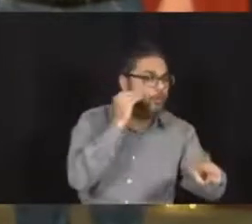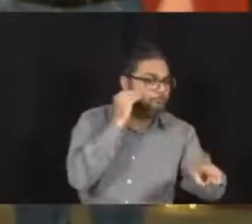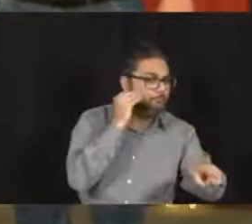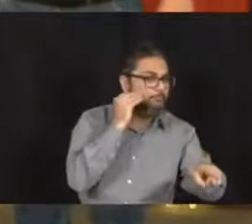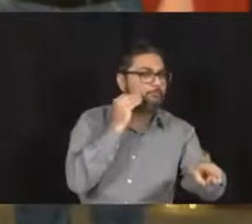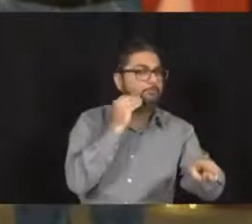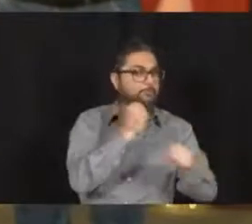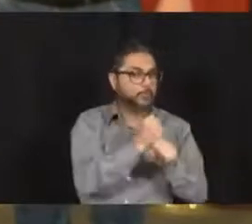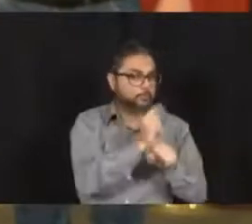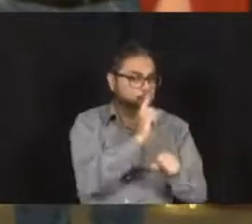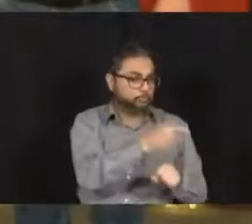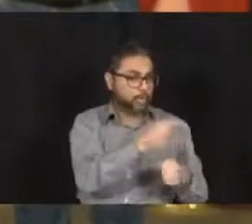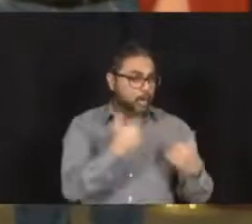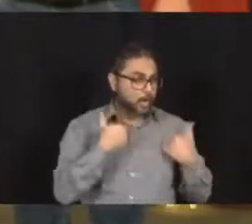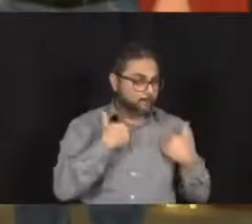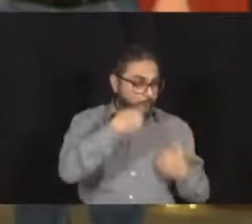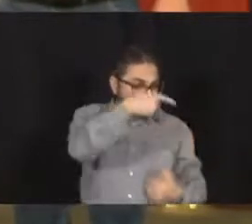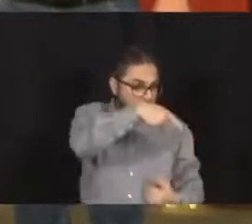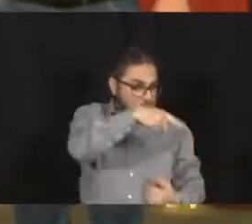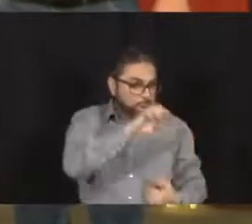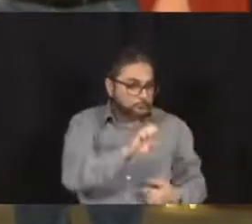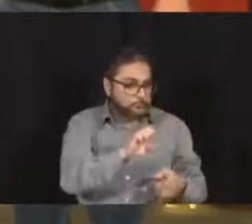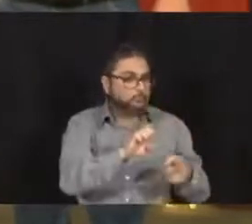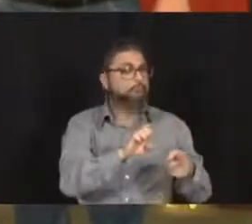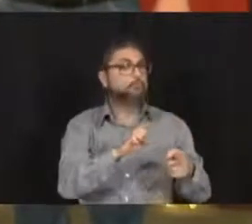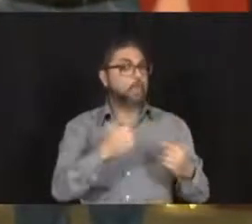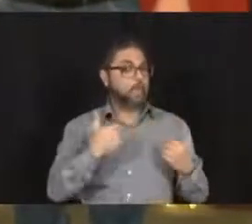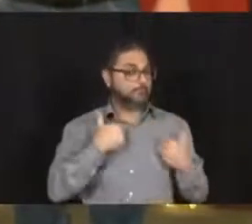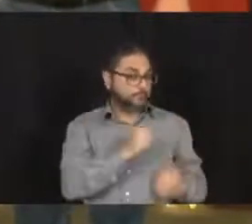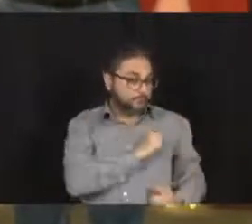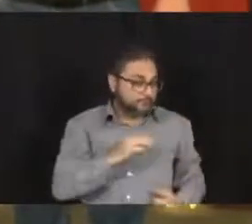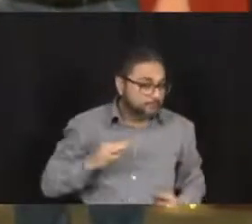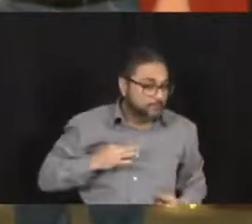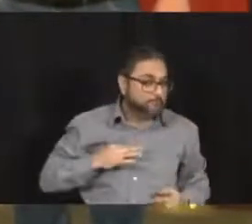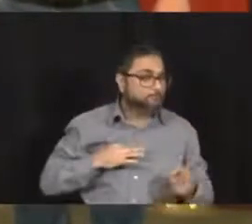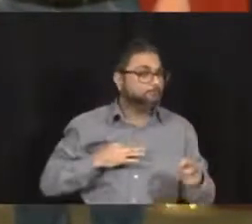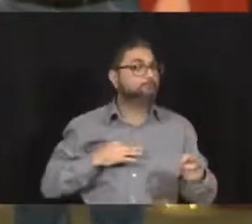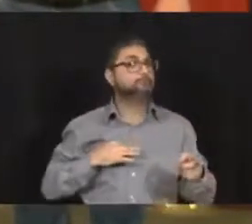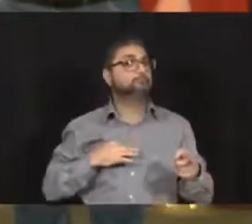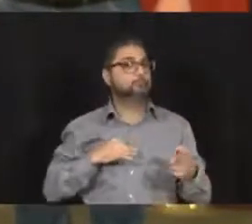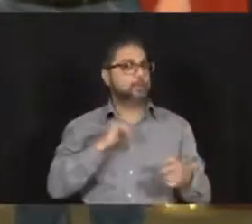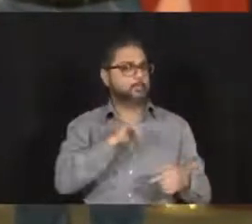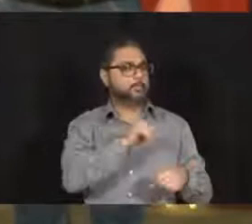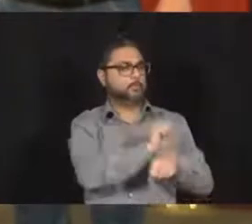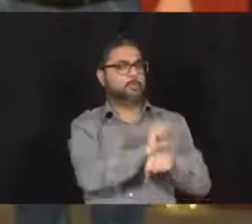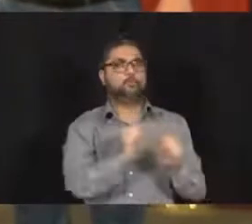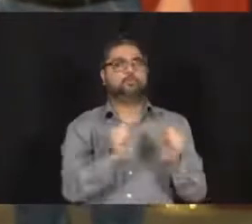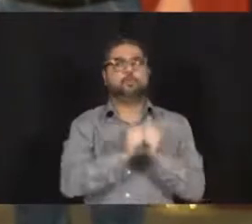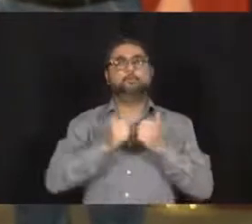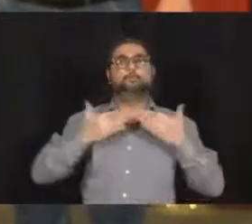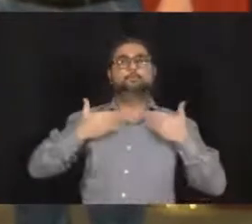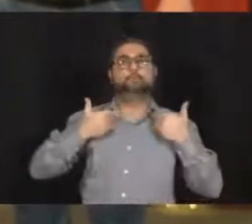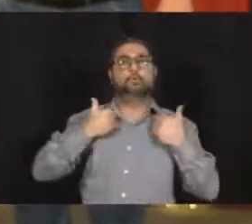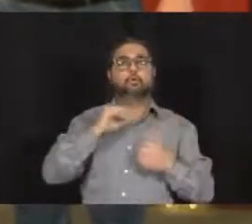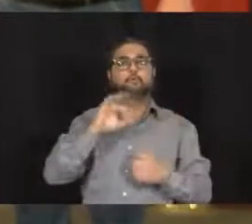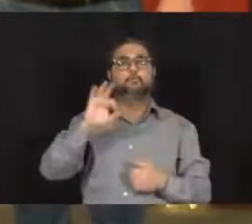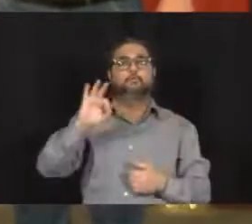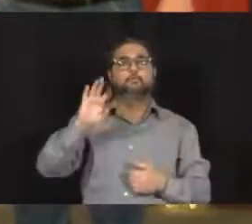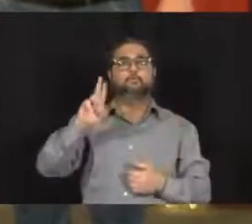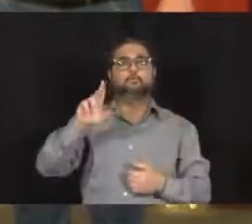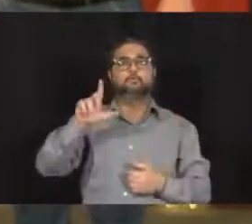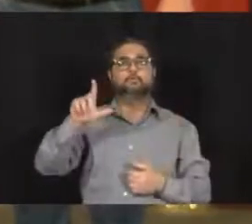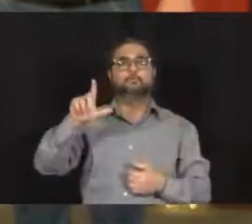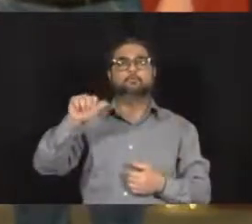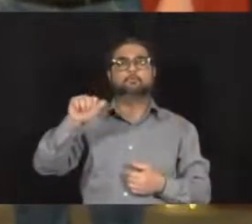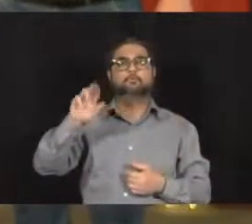in order to do the work. That's for long-term care homes. We're working with Minister Fullerton on that. With respect to